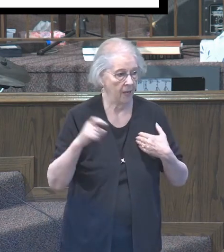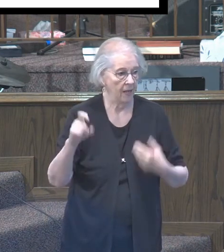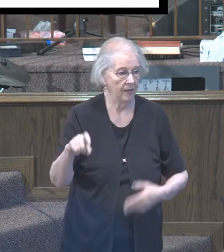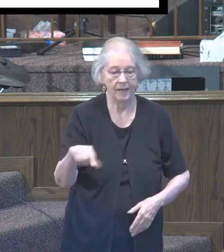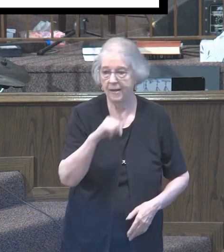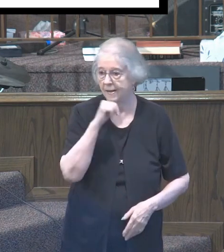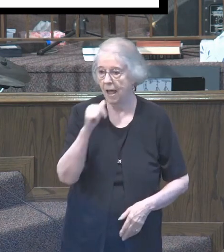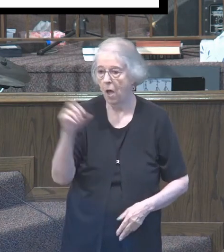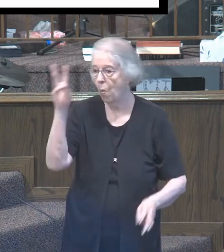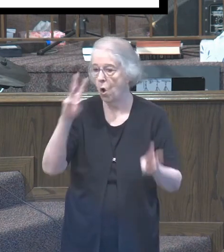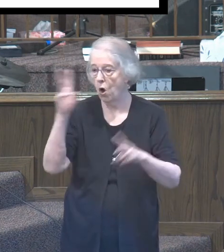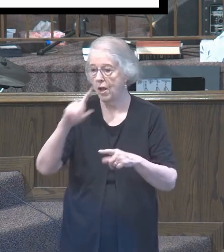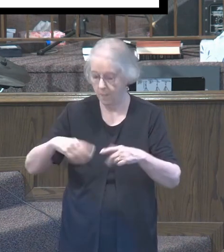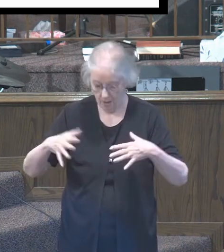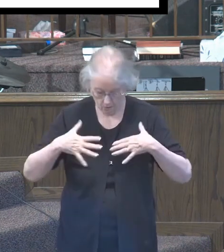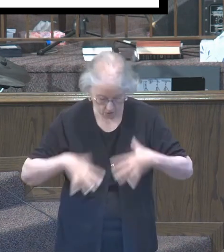his best for you?